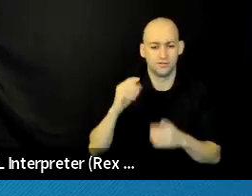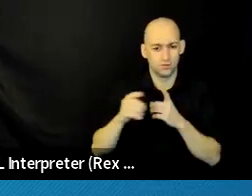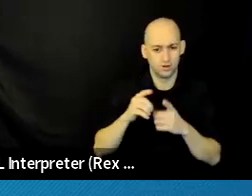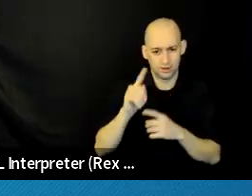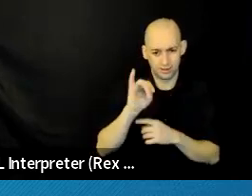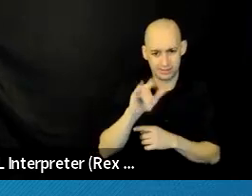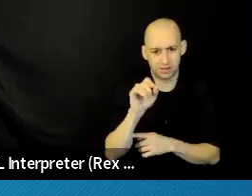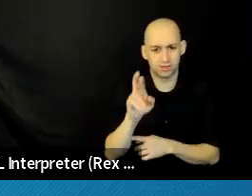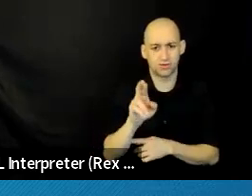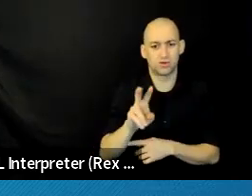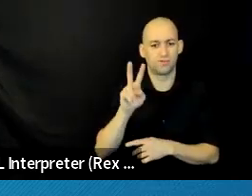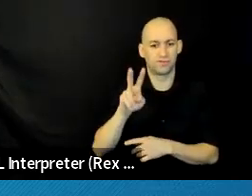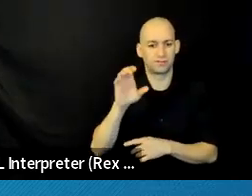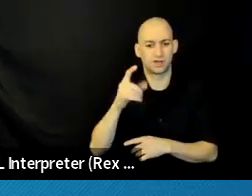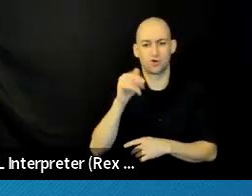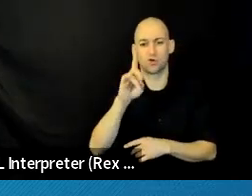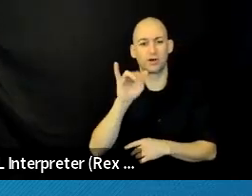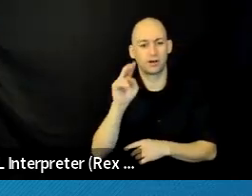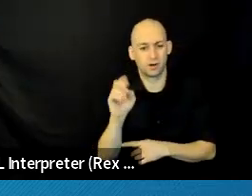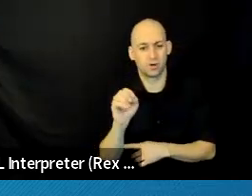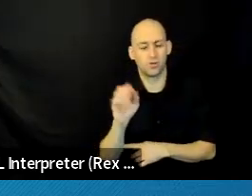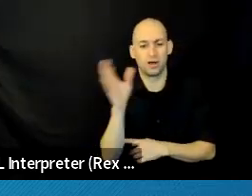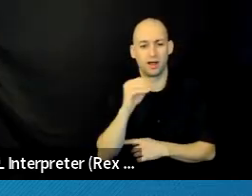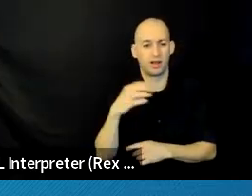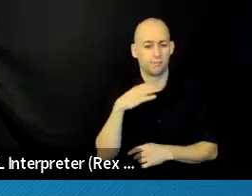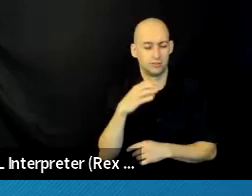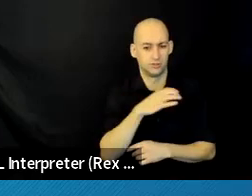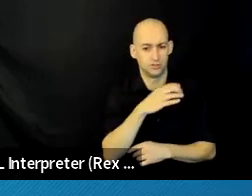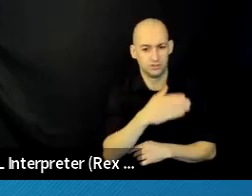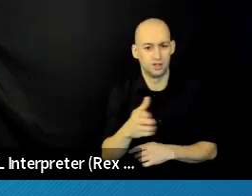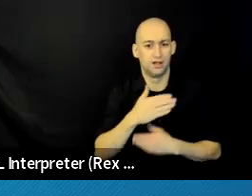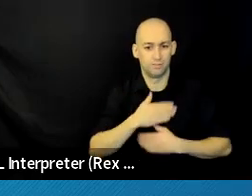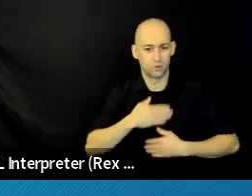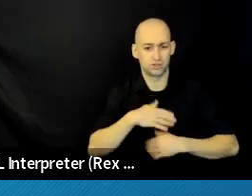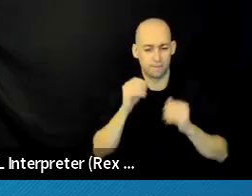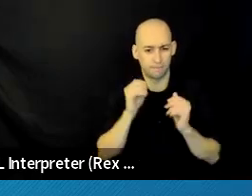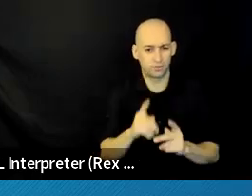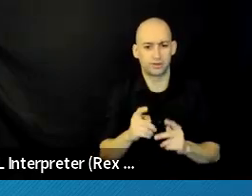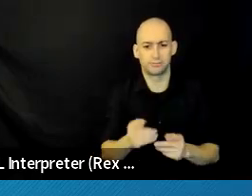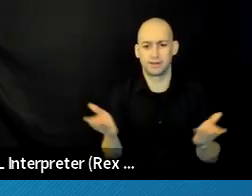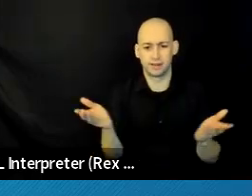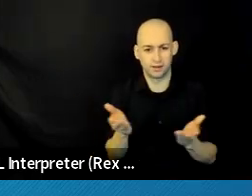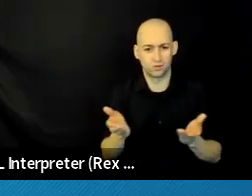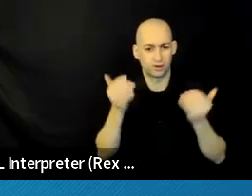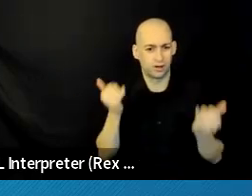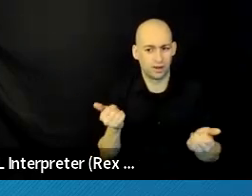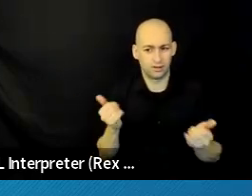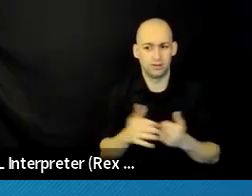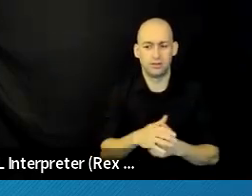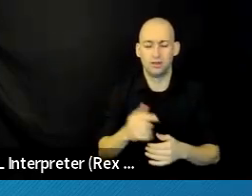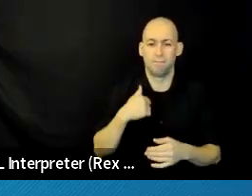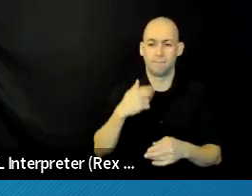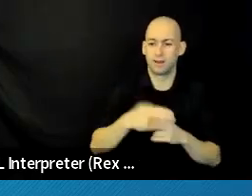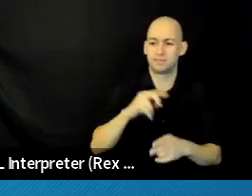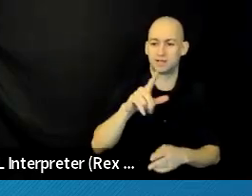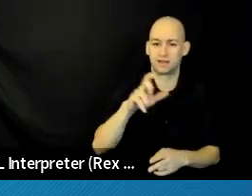Taylor, Vice Chair Guardino, and Commissioners. We appreciate the opportunity to be before you today. My name is Glenn